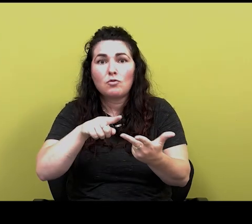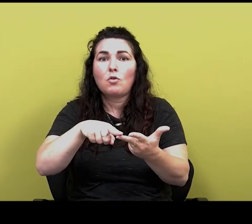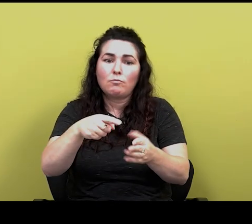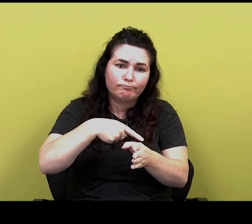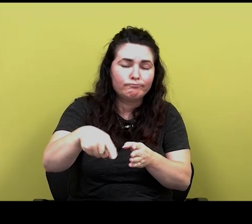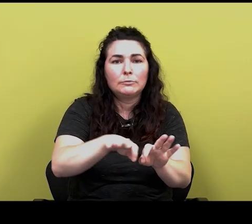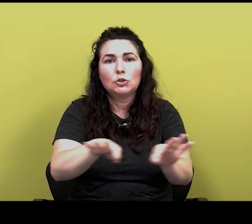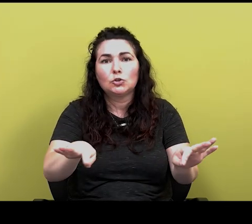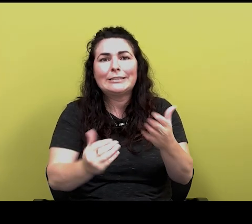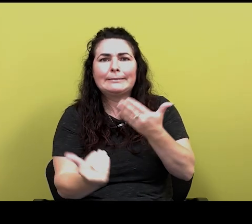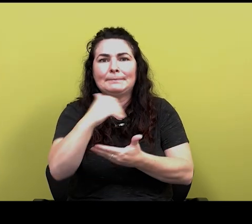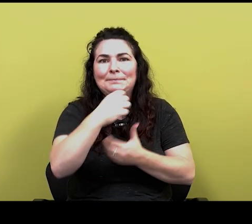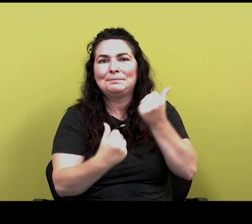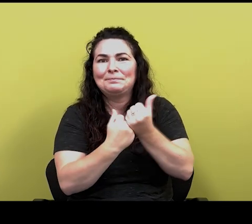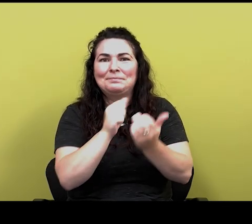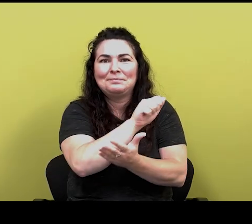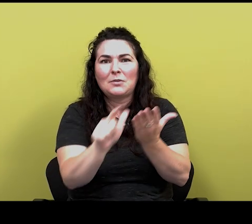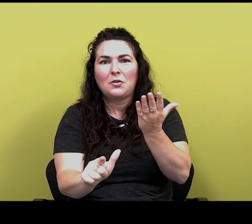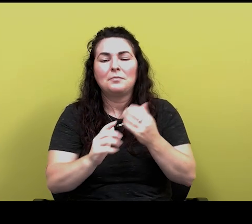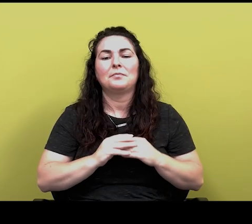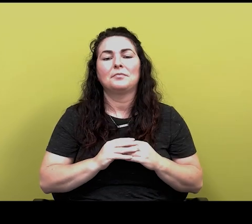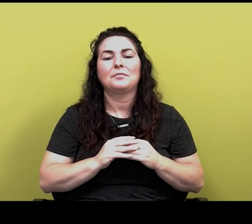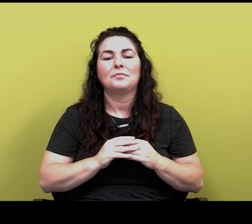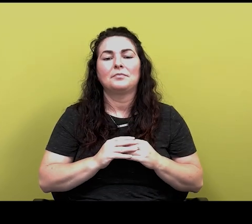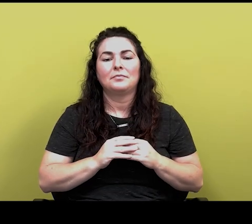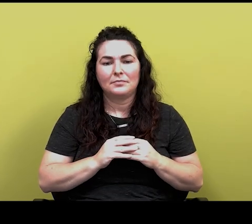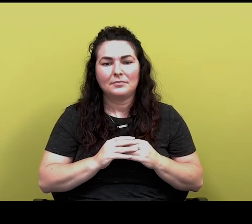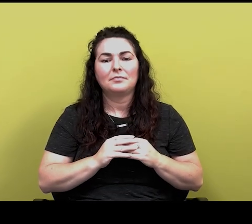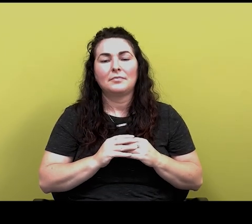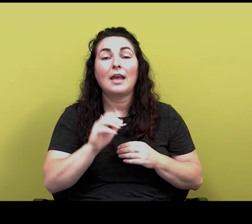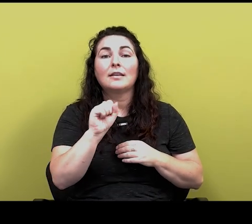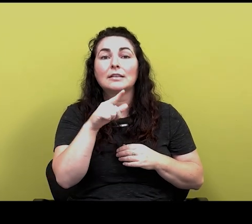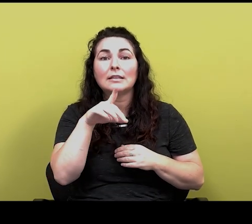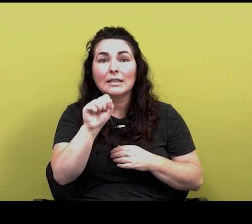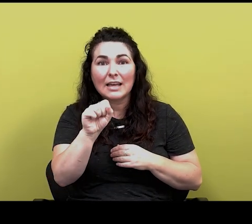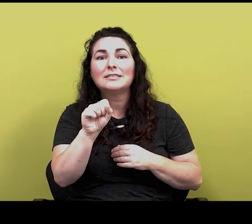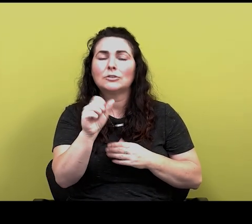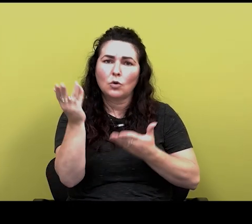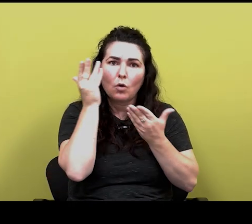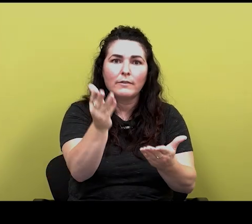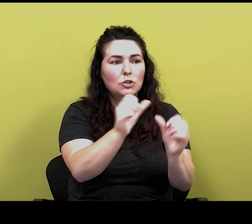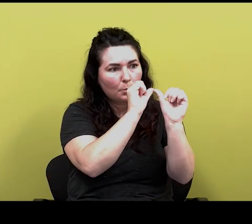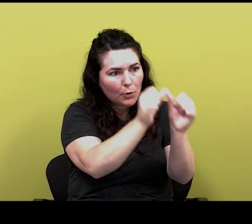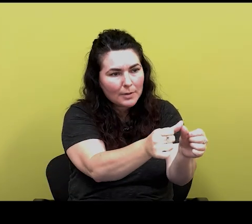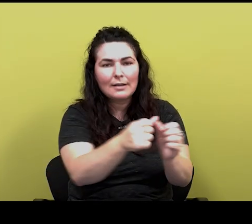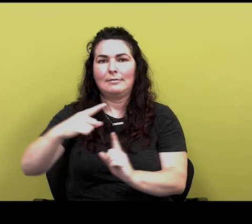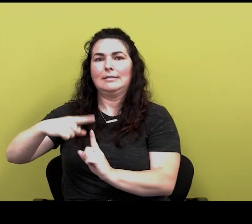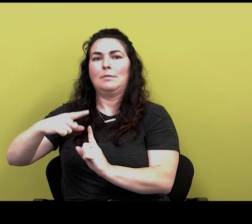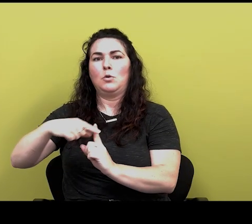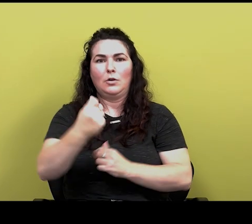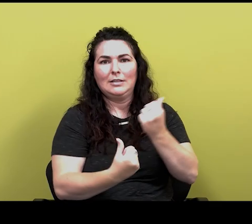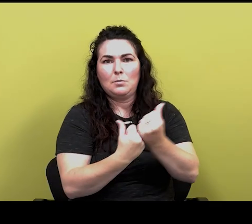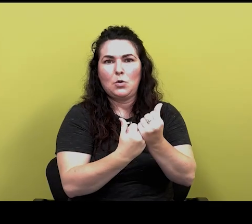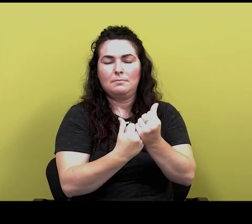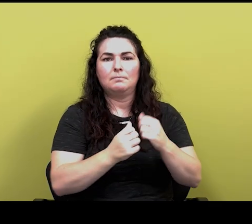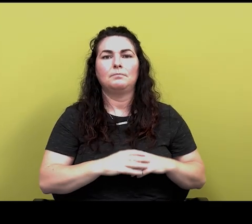professional degrees. Additionally, SLDS offers both permanent and temporary support to meet various needs.